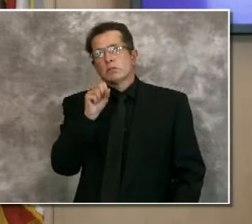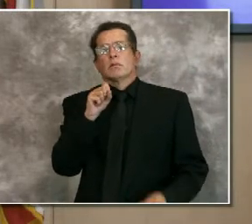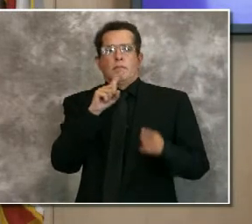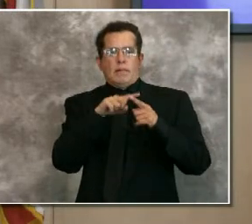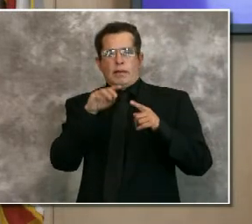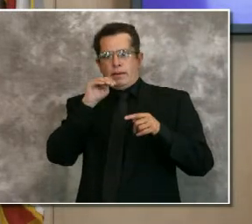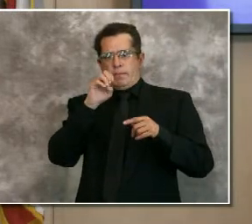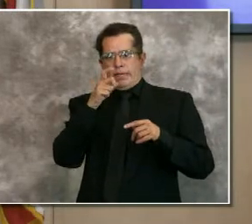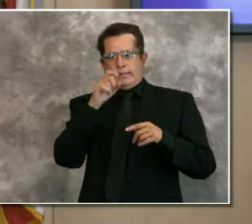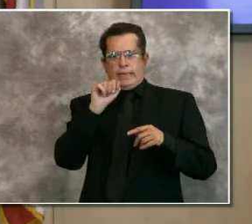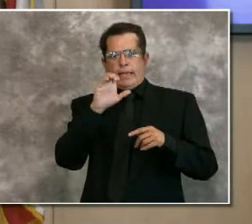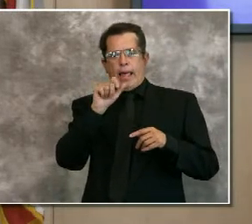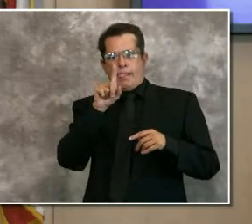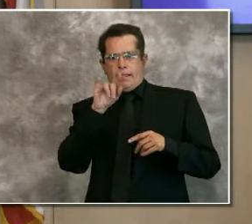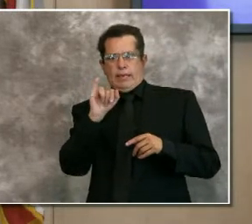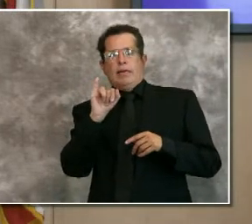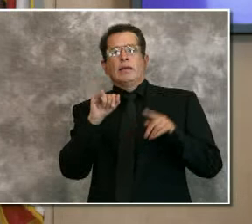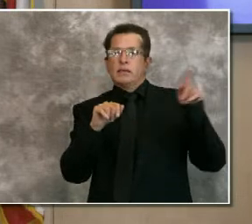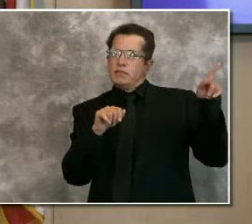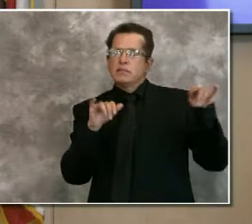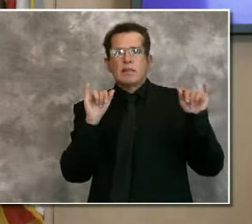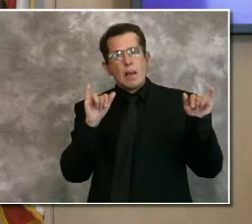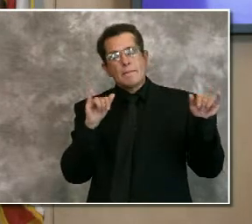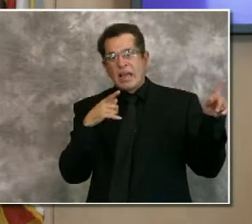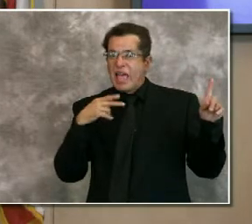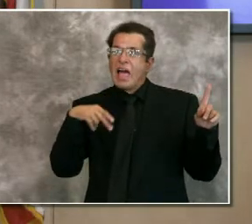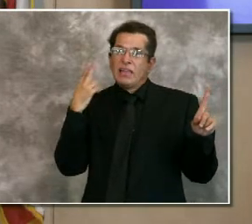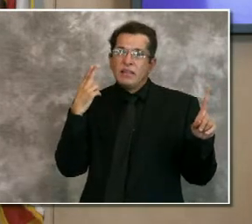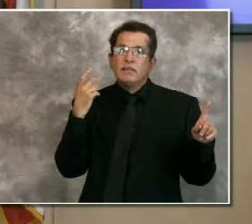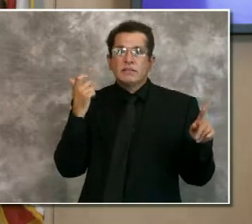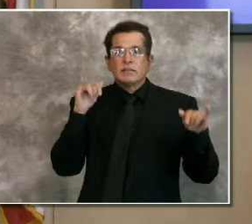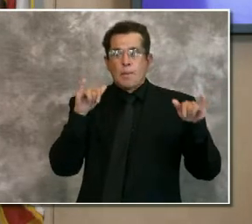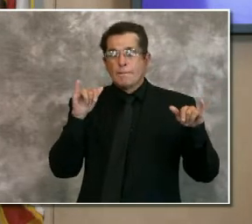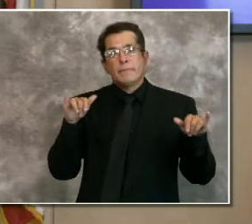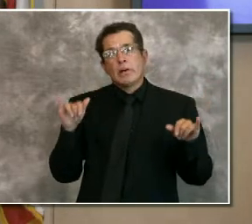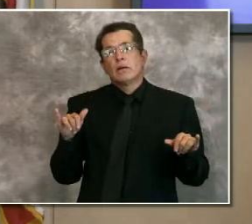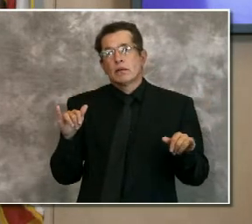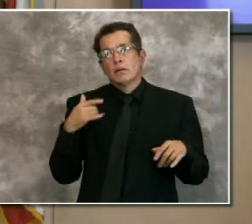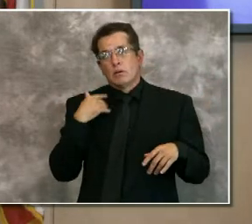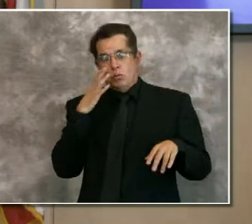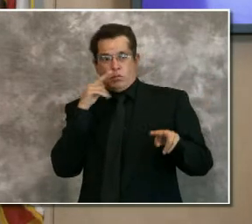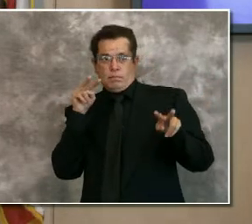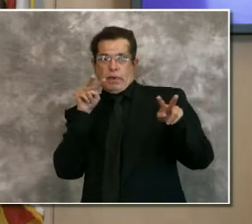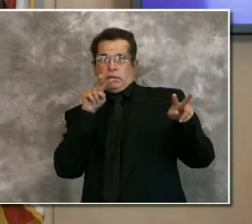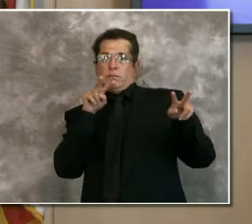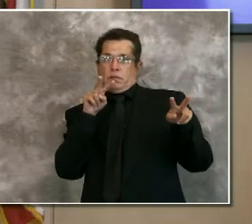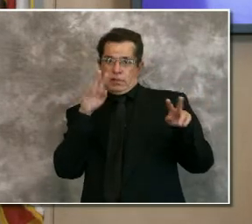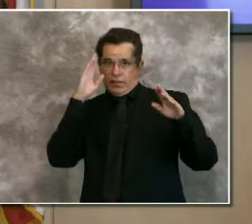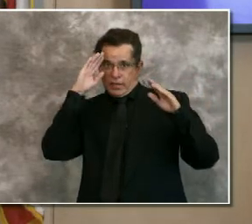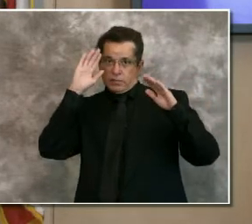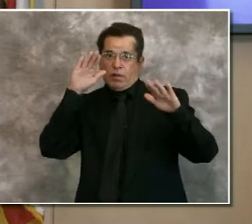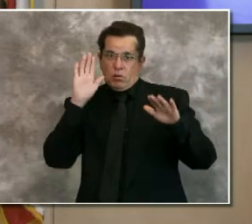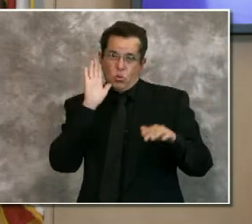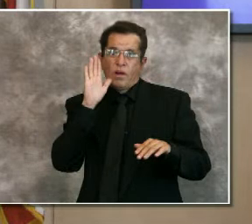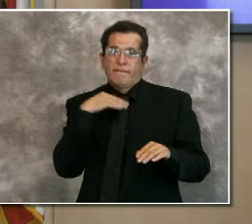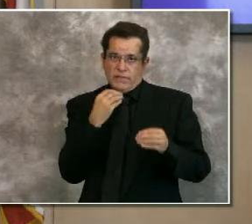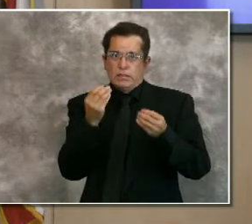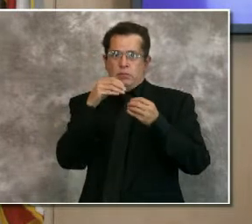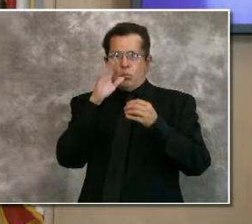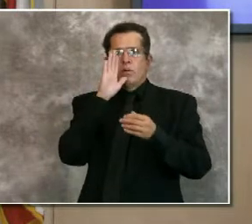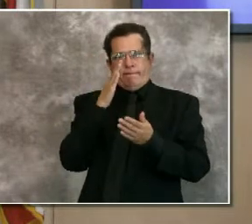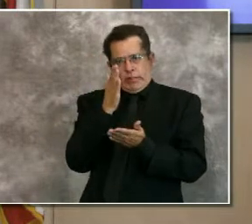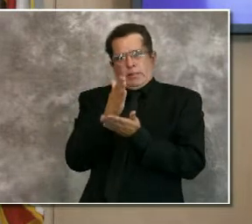in Mexicali have stayed the same. So again, we anticipate that we will continue to have some number